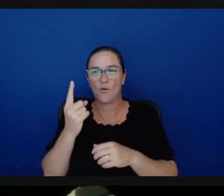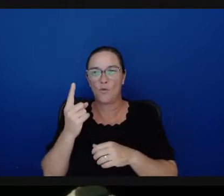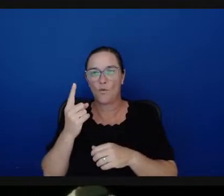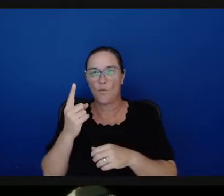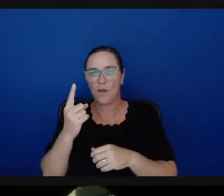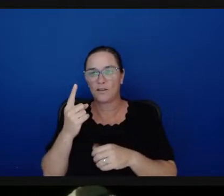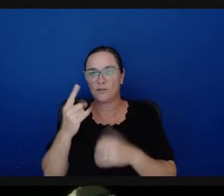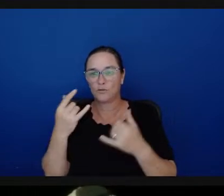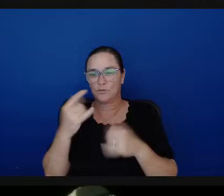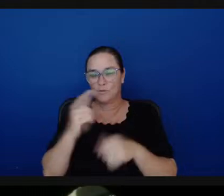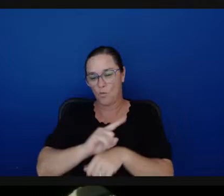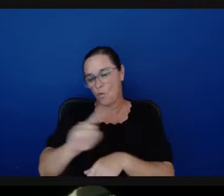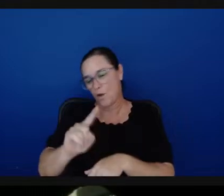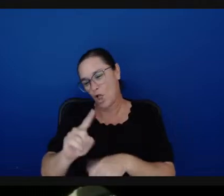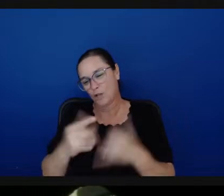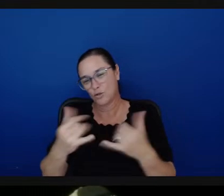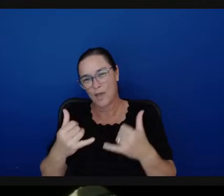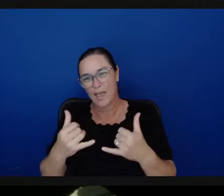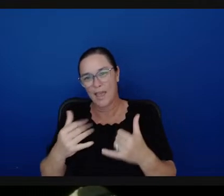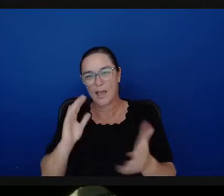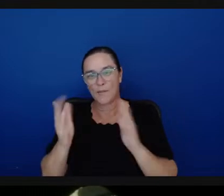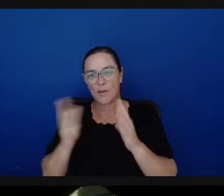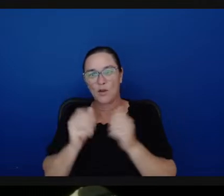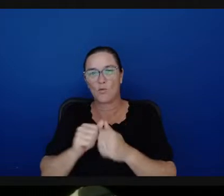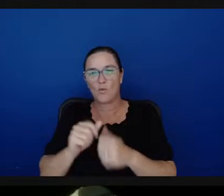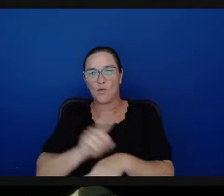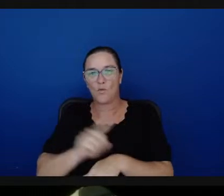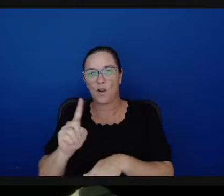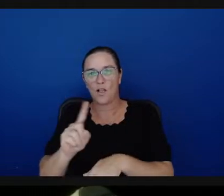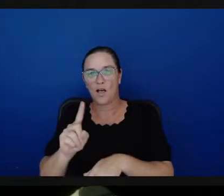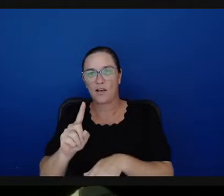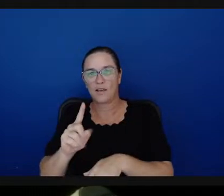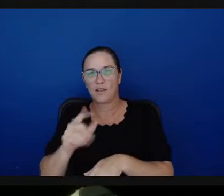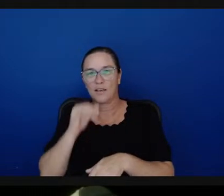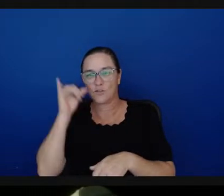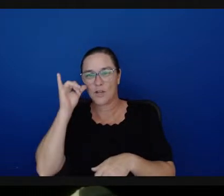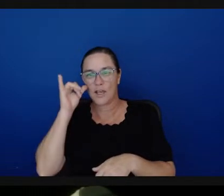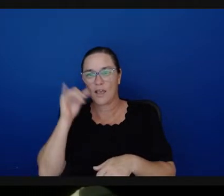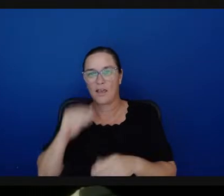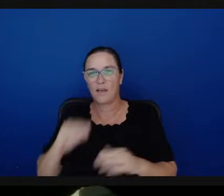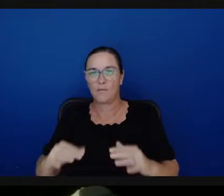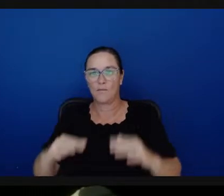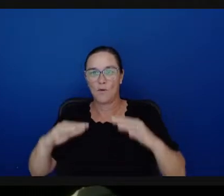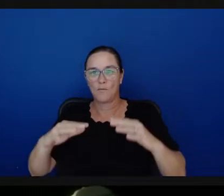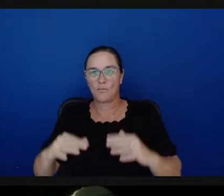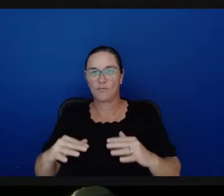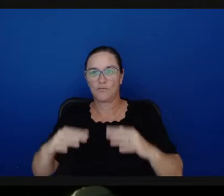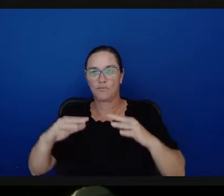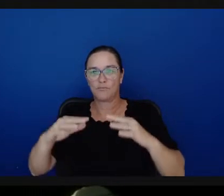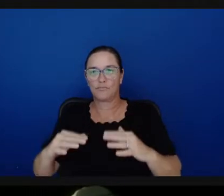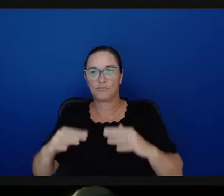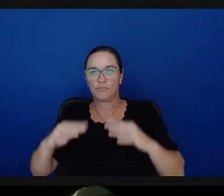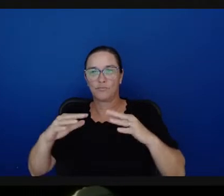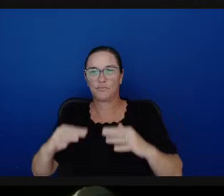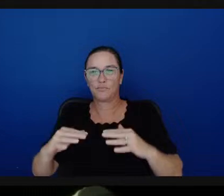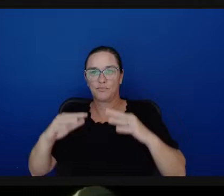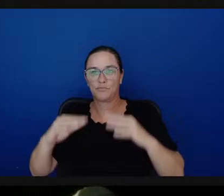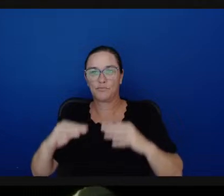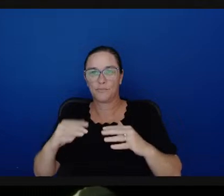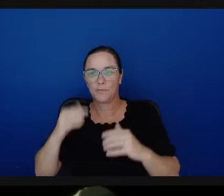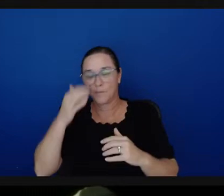to the one at 1 p.m. yesterday. There and there, right? There's the 22nd. So I'll just go back and forth